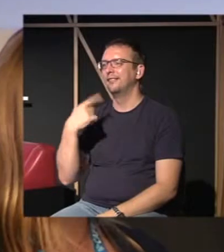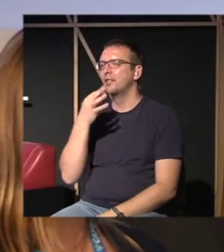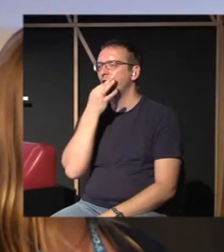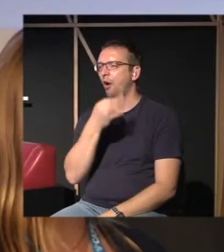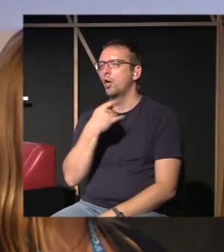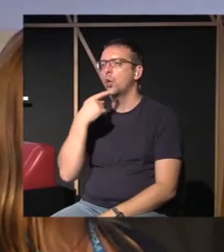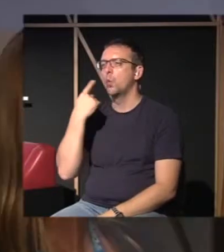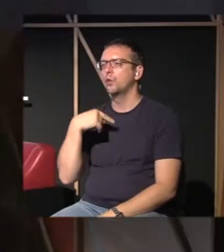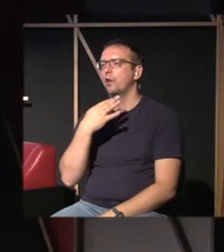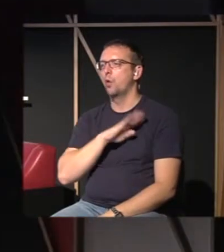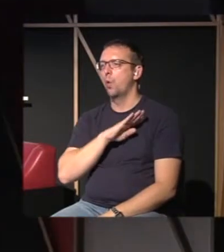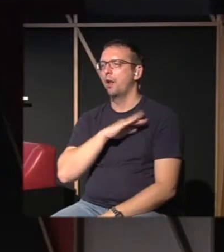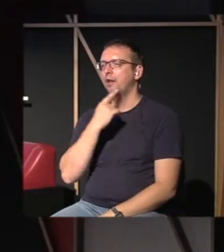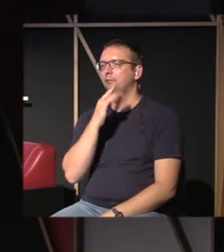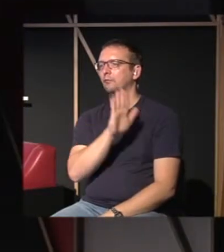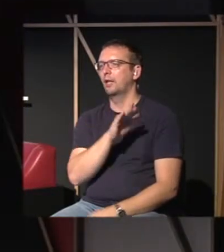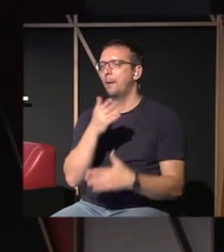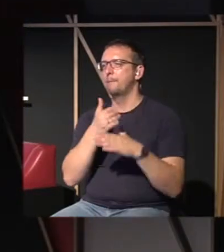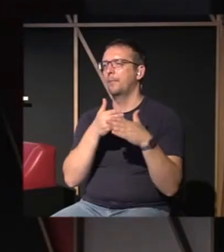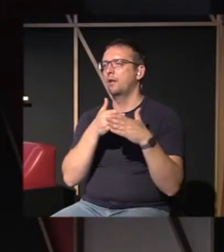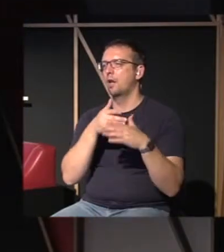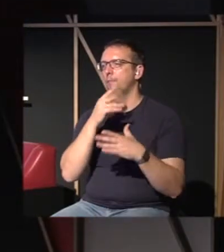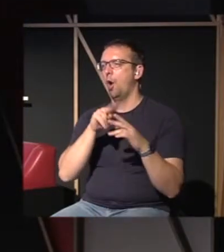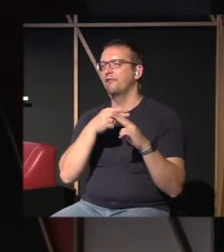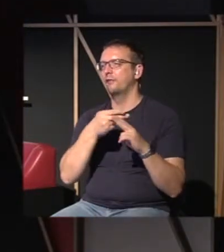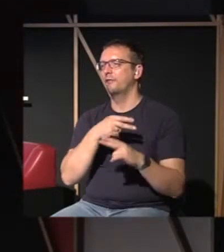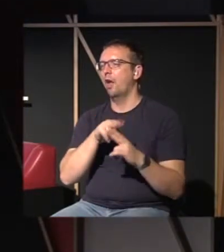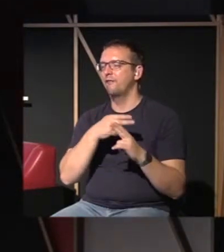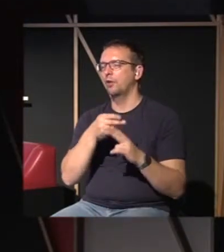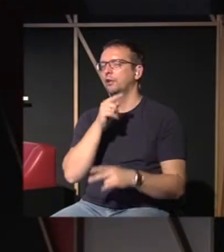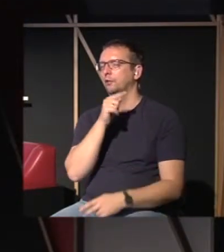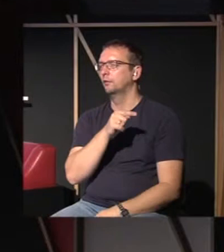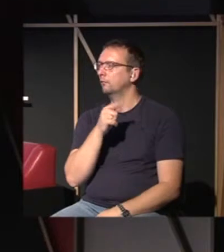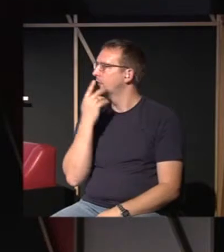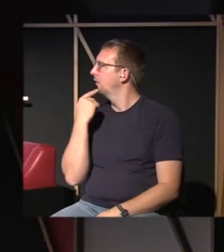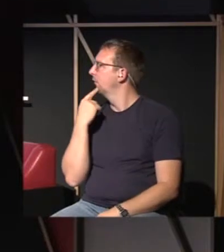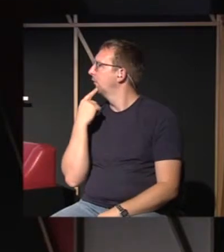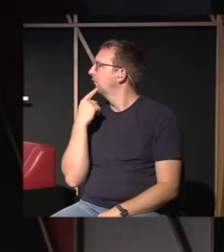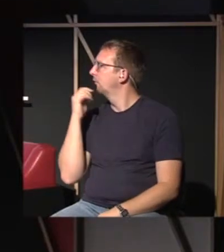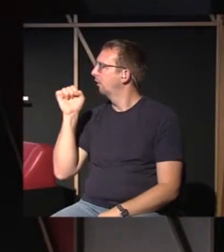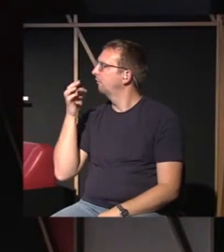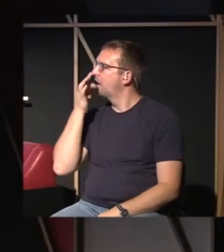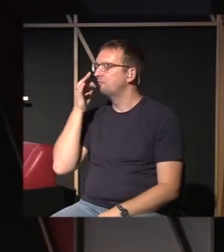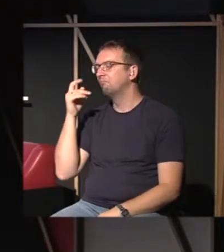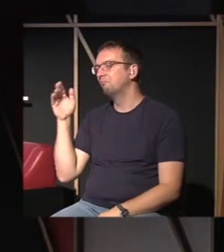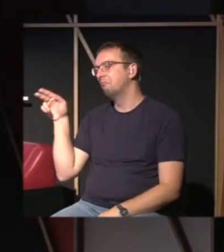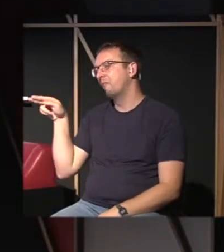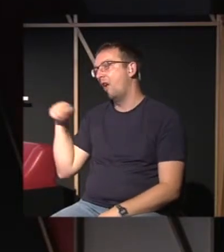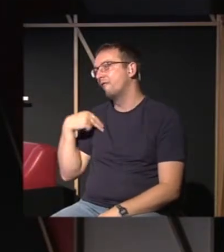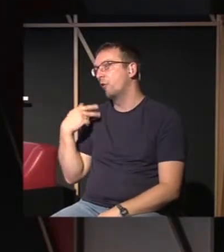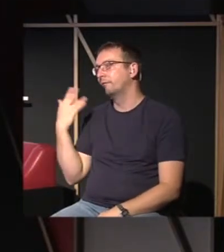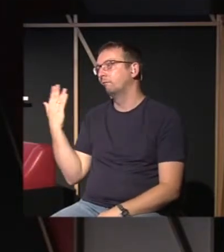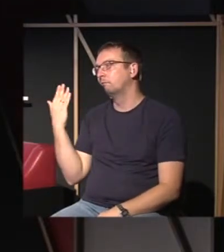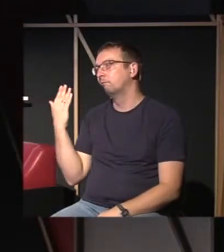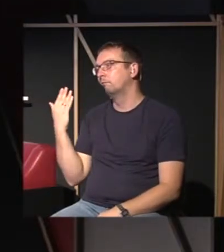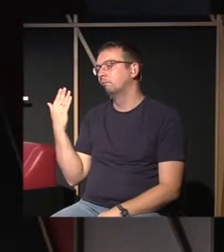Week of Action, blew all records away for the amount of activities that one country had. Can you tell us a little bit about how that came about and some of the